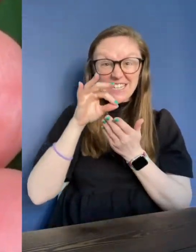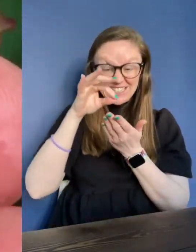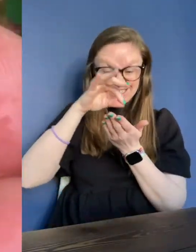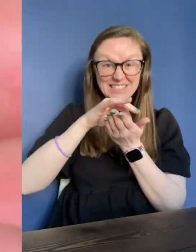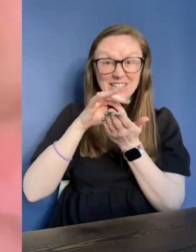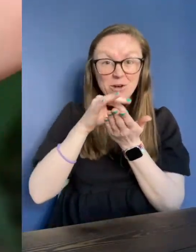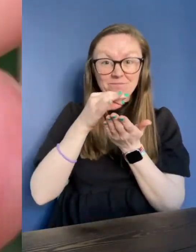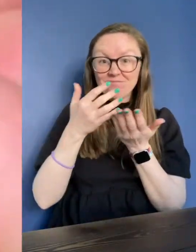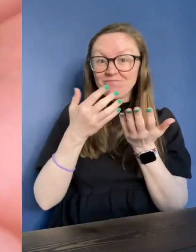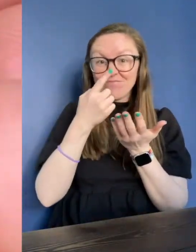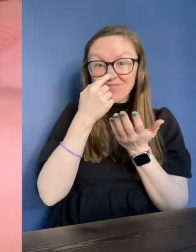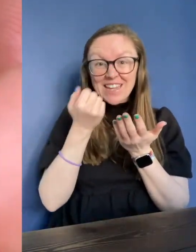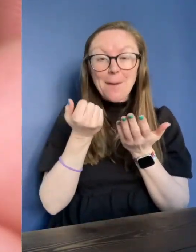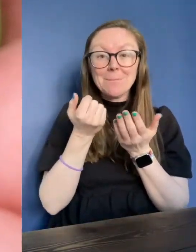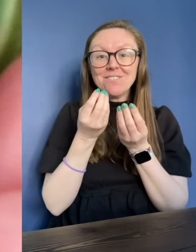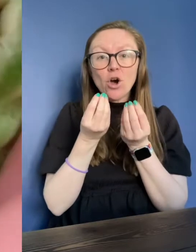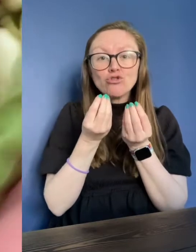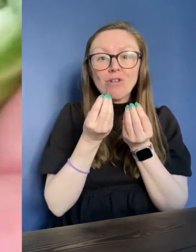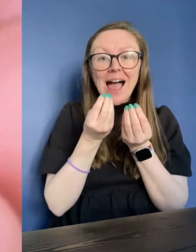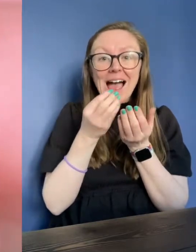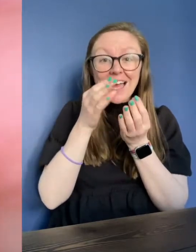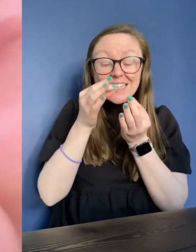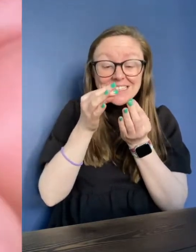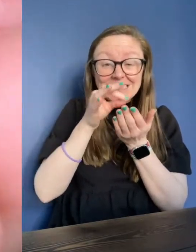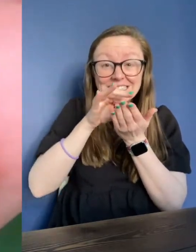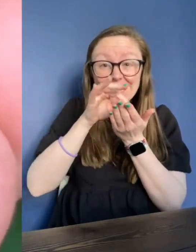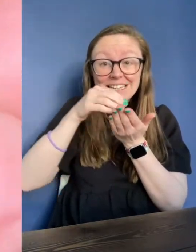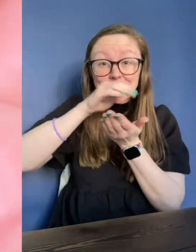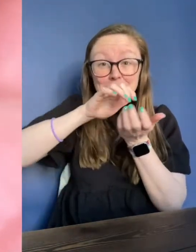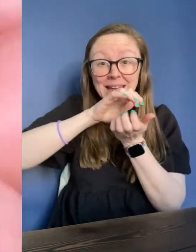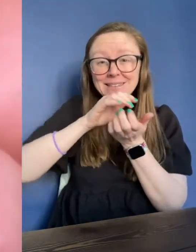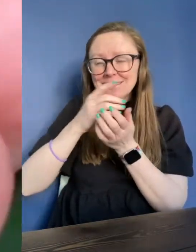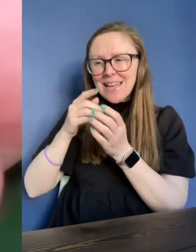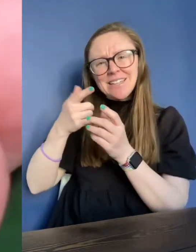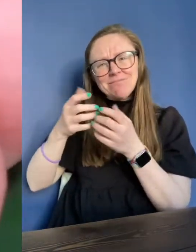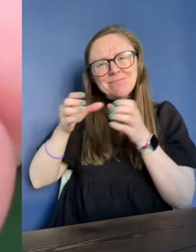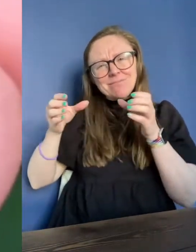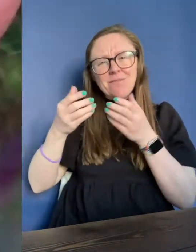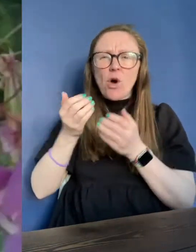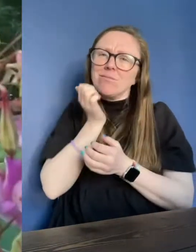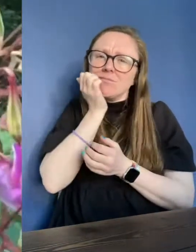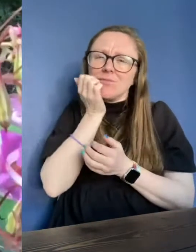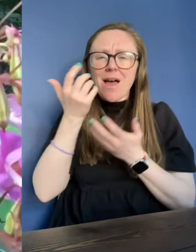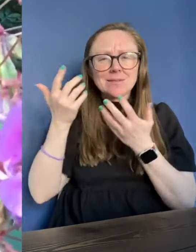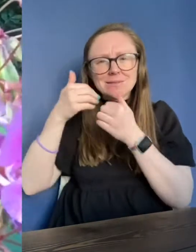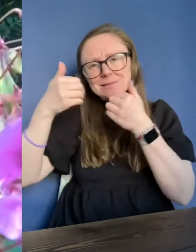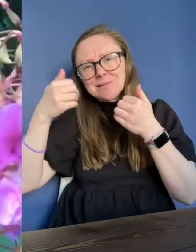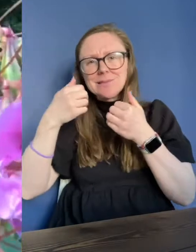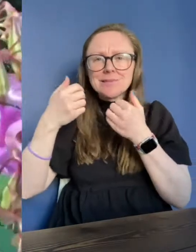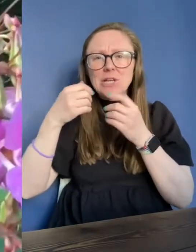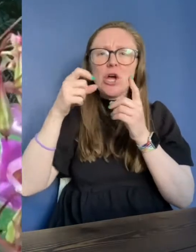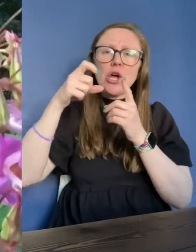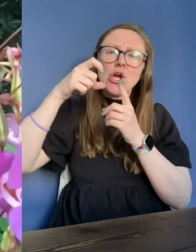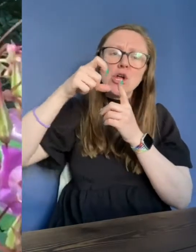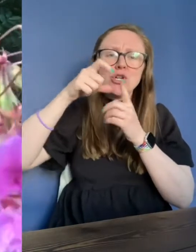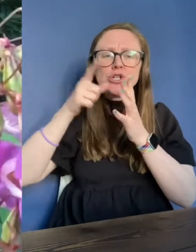be used in dry seed mixes in place of nuts in things like dukkas and zatars, and